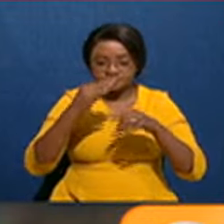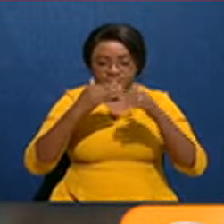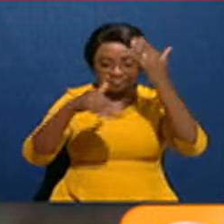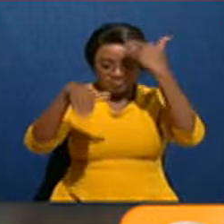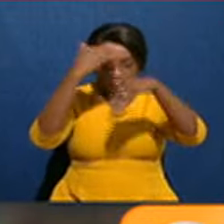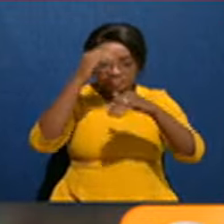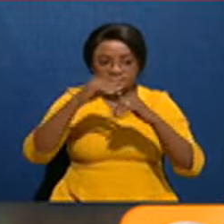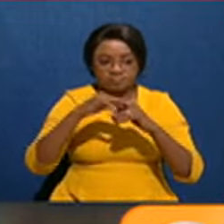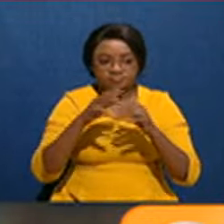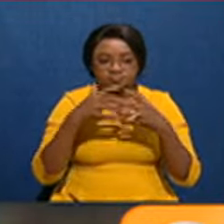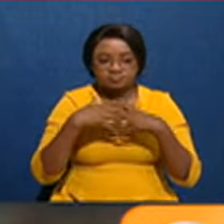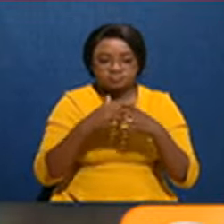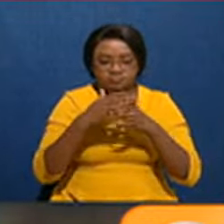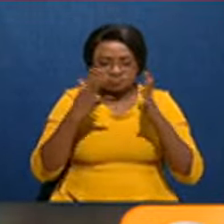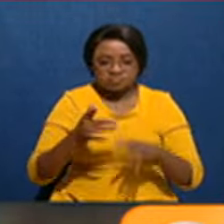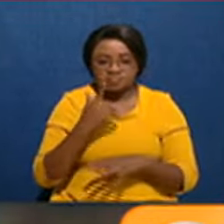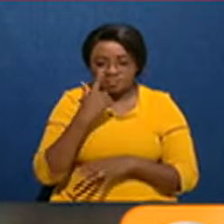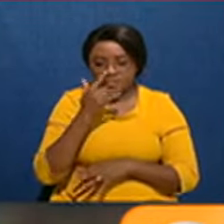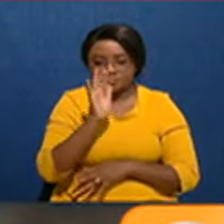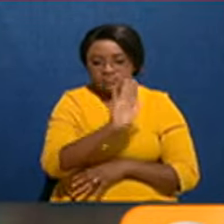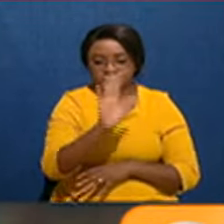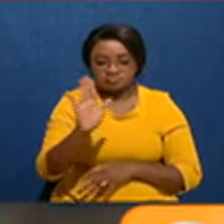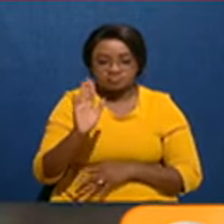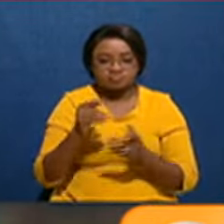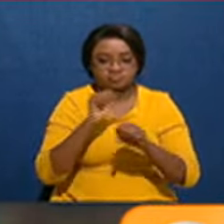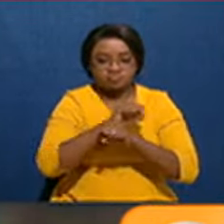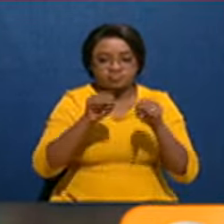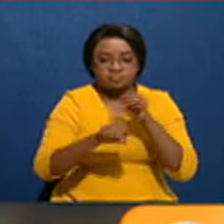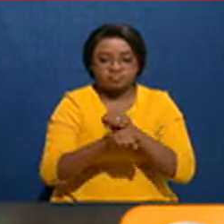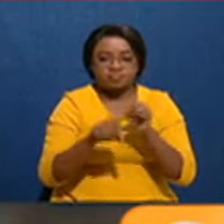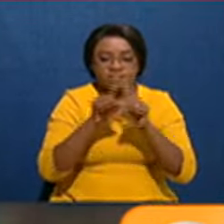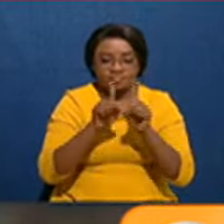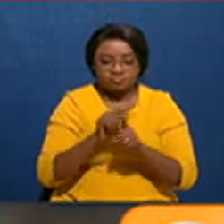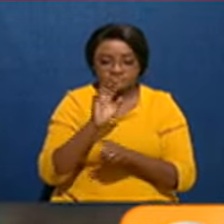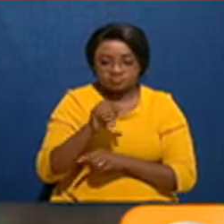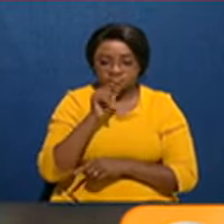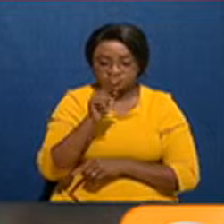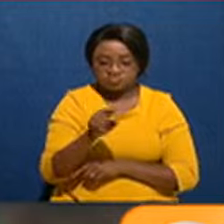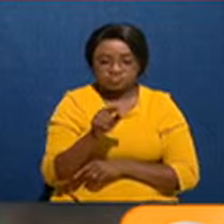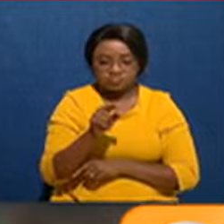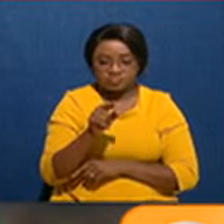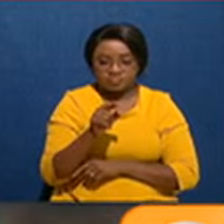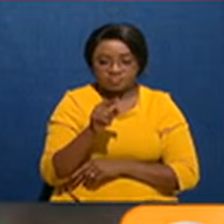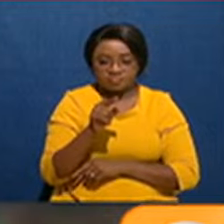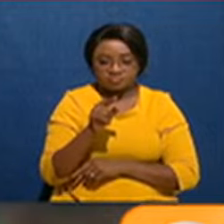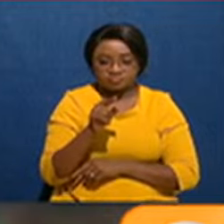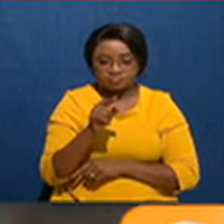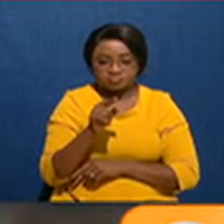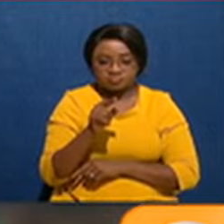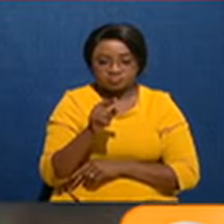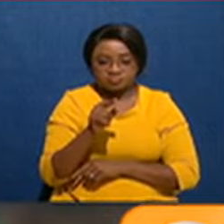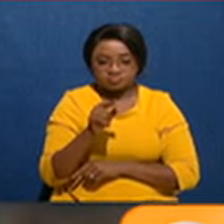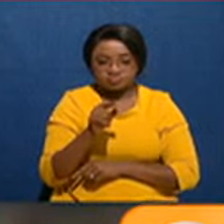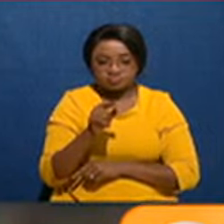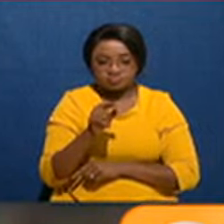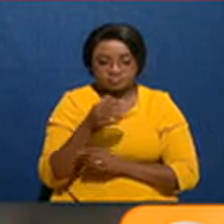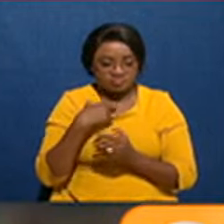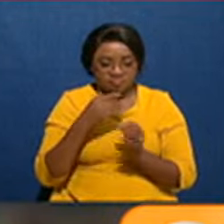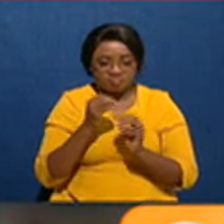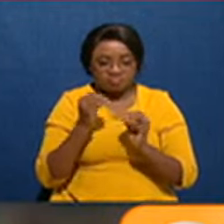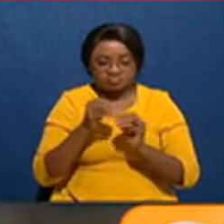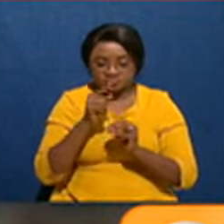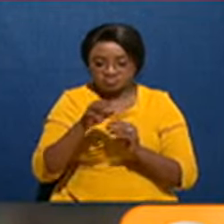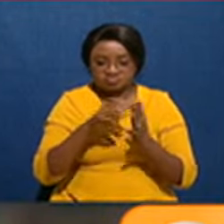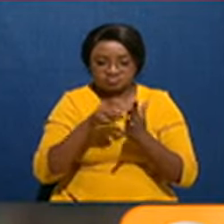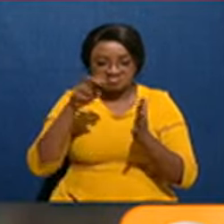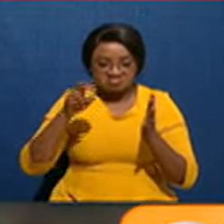engineers in their organization structure. Mm-hmm. And the contractors that didn't have them were disadvantaged to that regard. So I